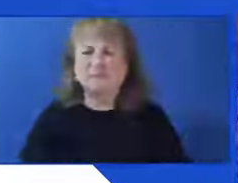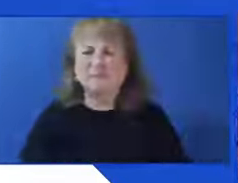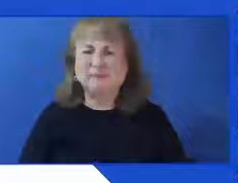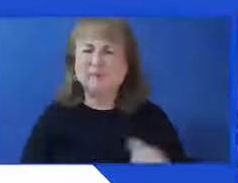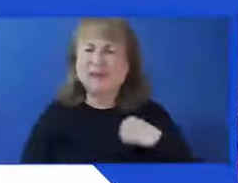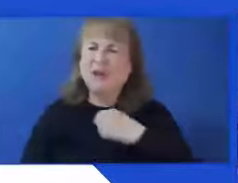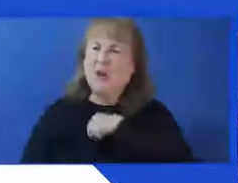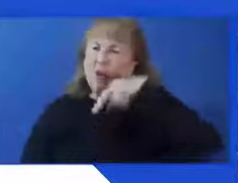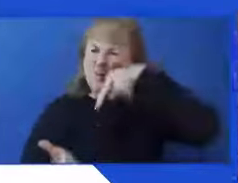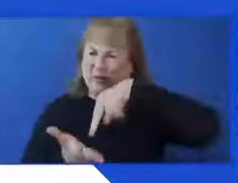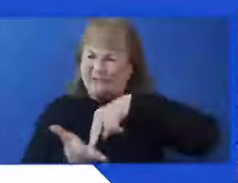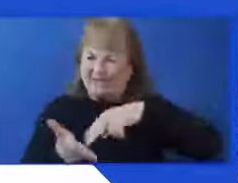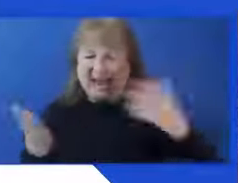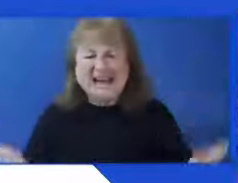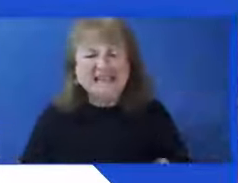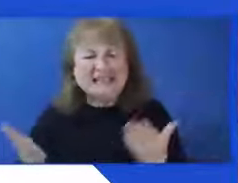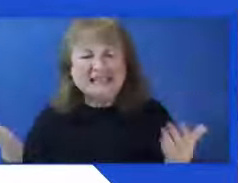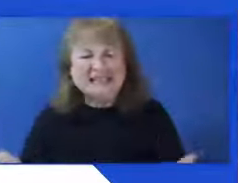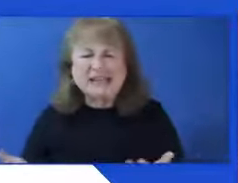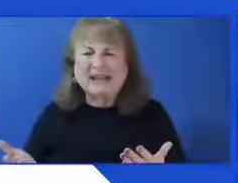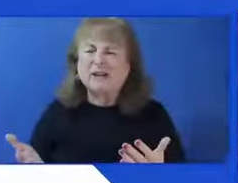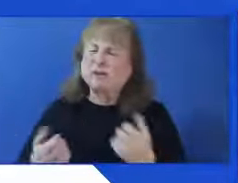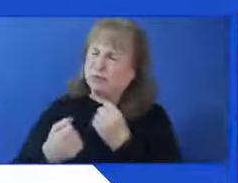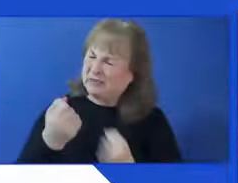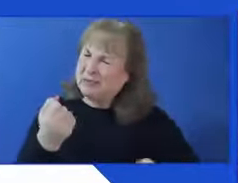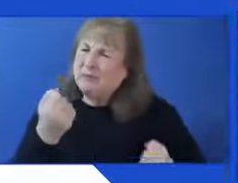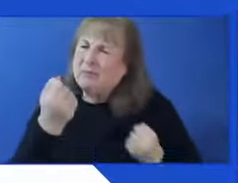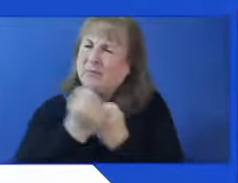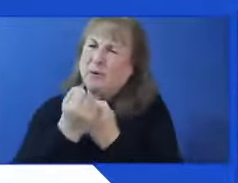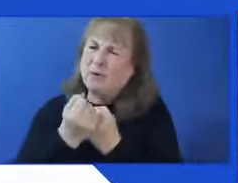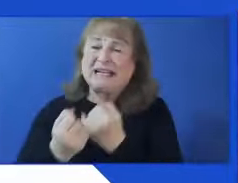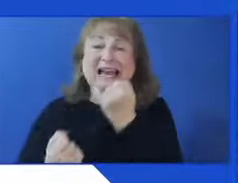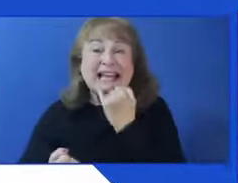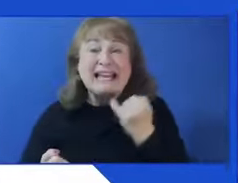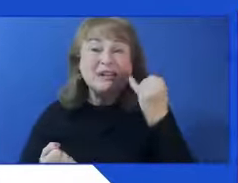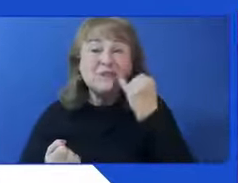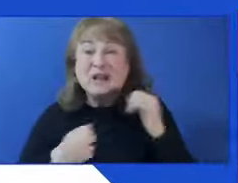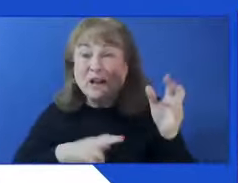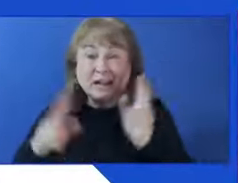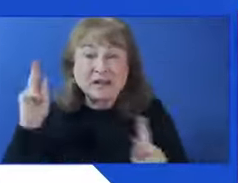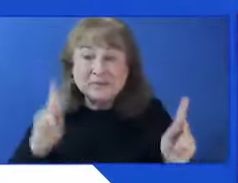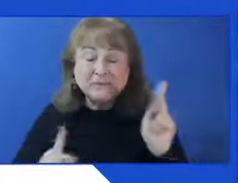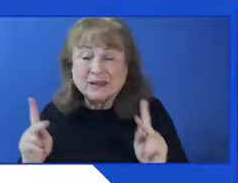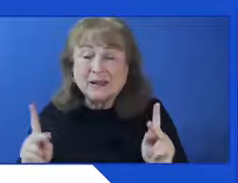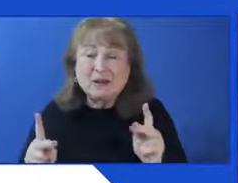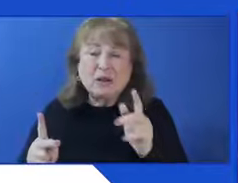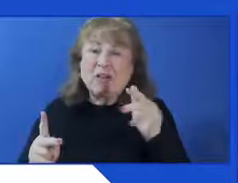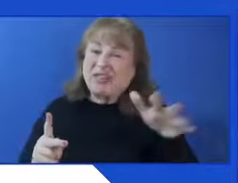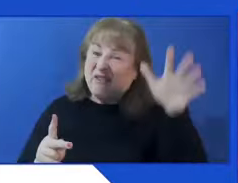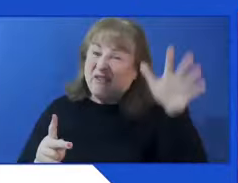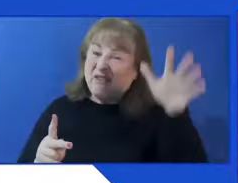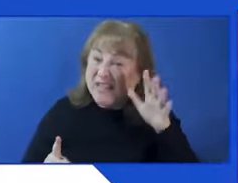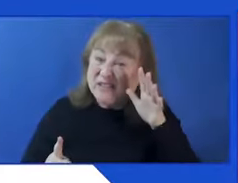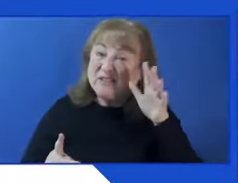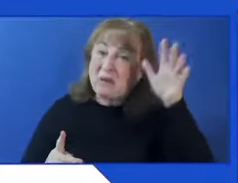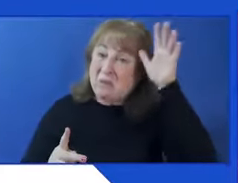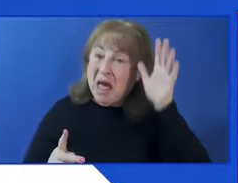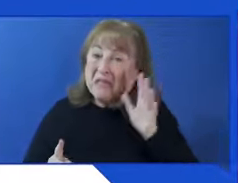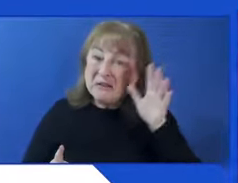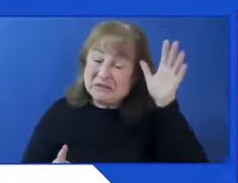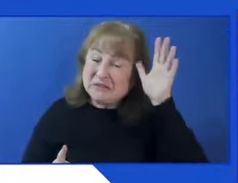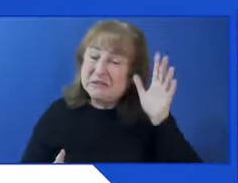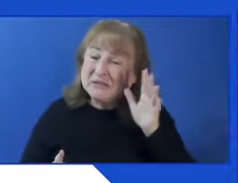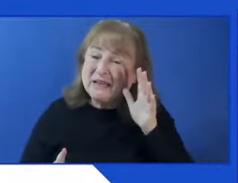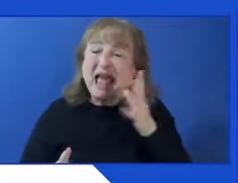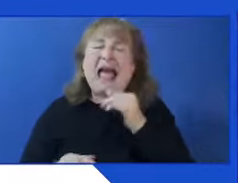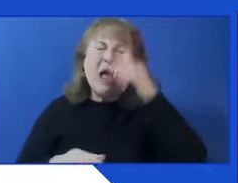We stand here in support of Israelis whose fathers and mothers